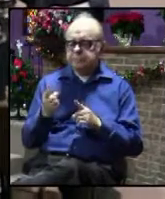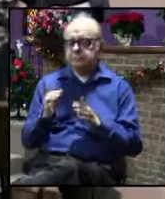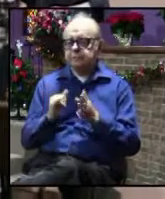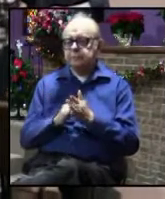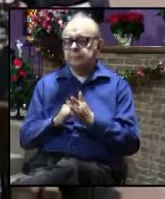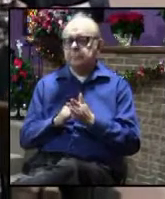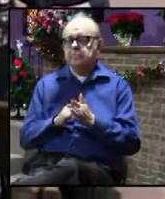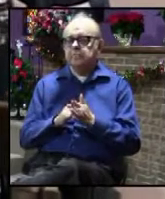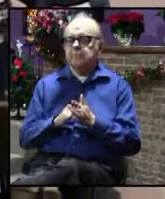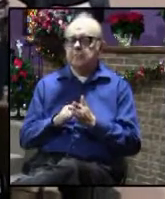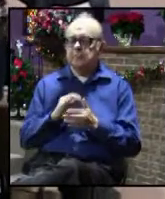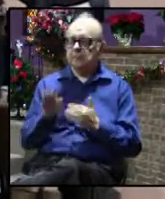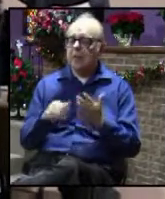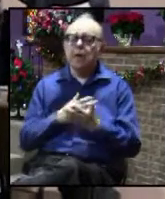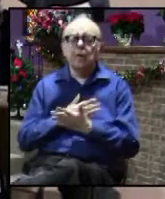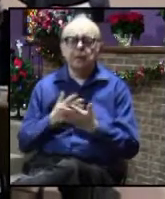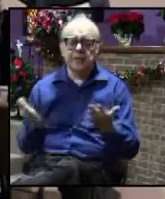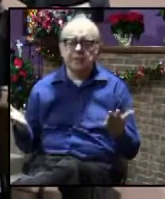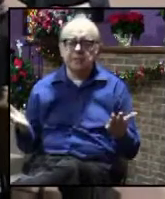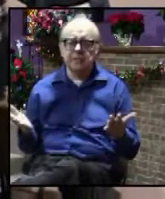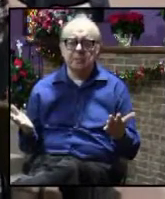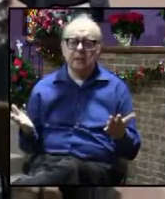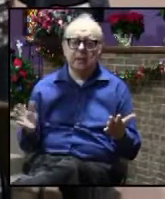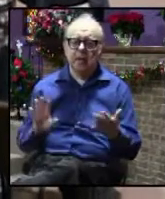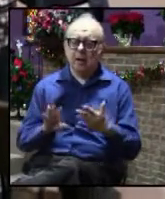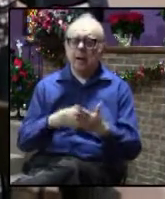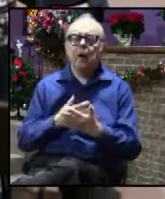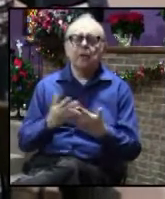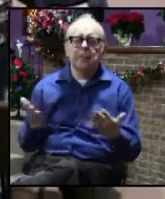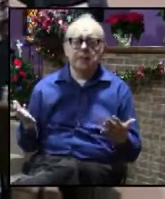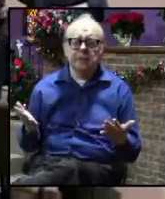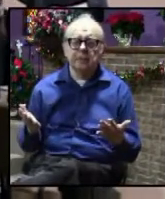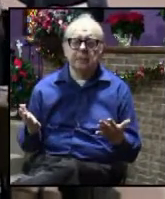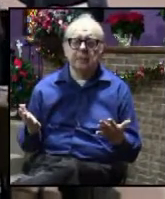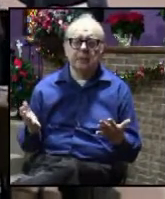this, that all things